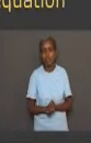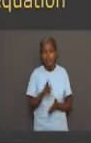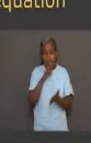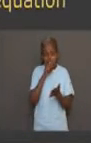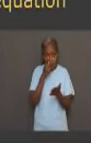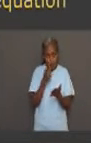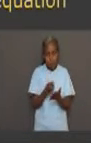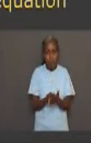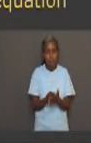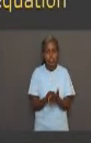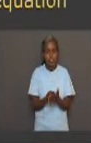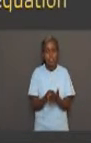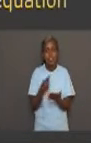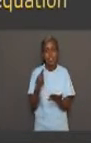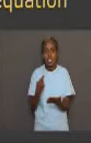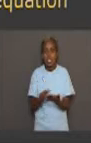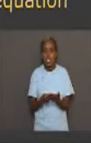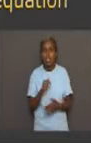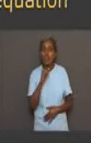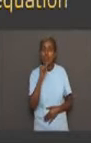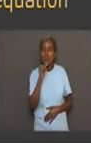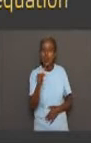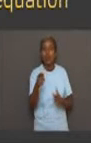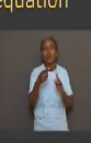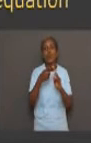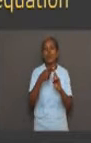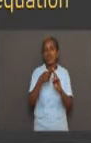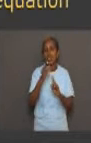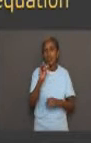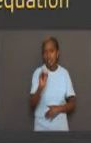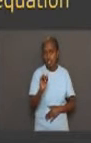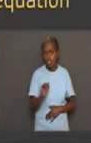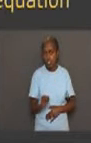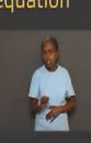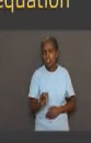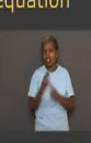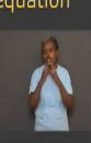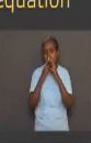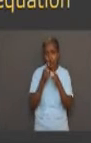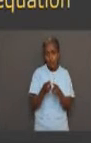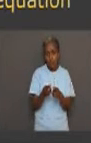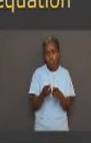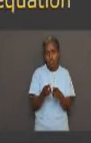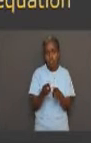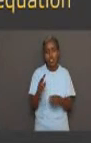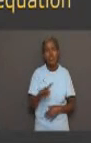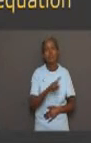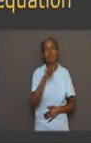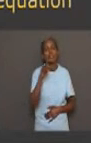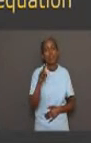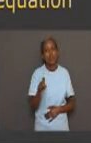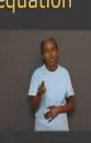Prove that there are no positive integer solutions to